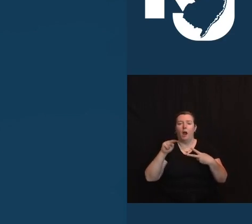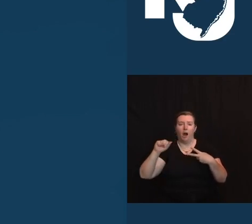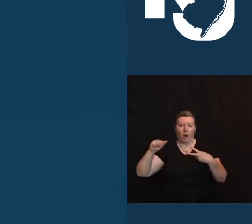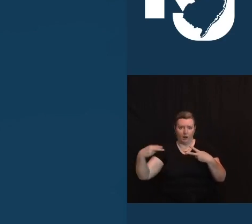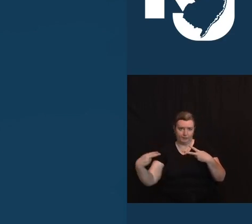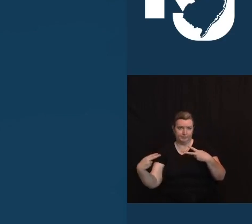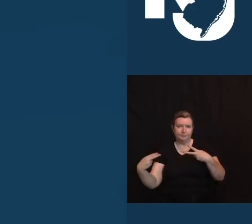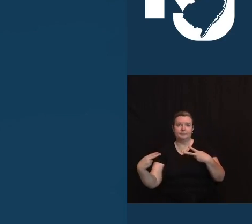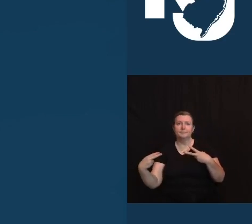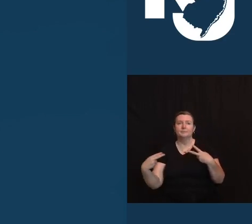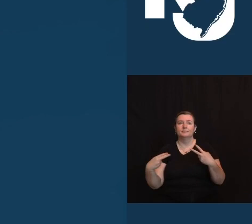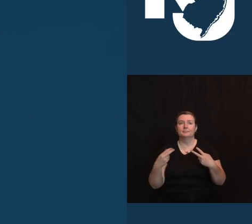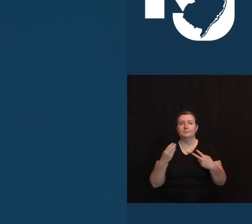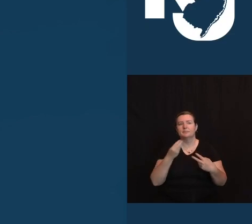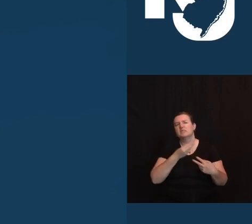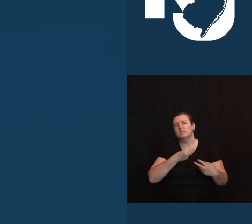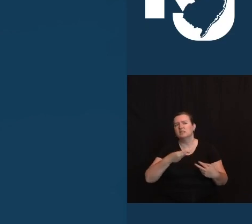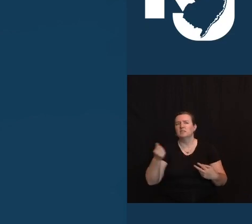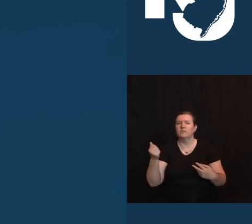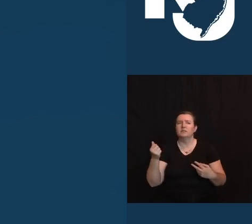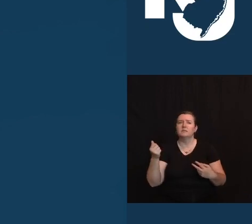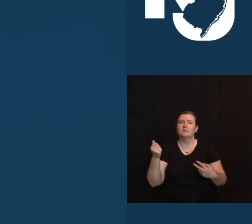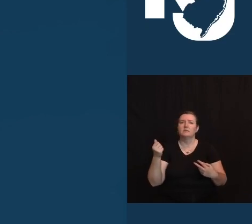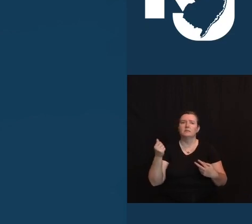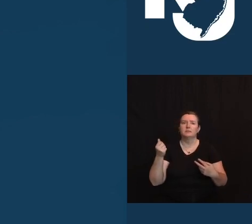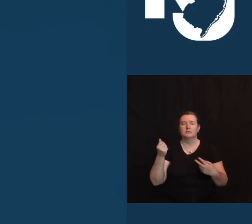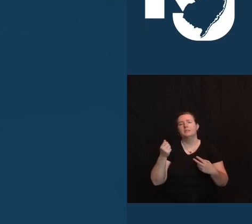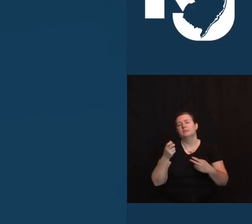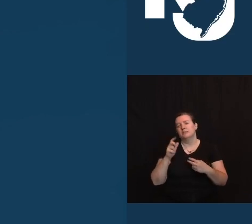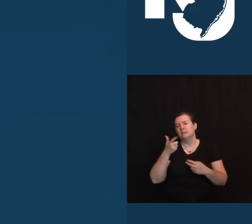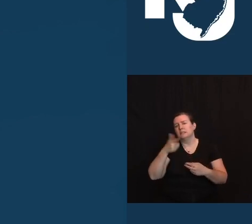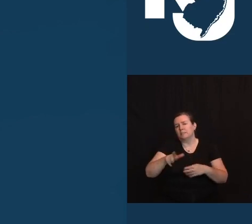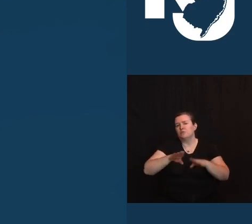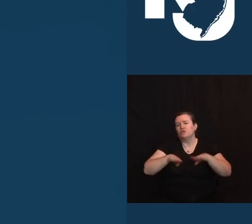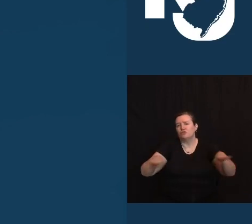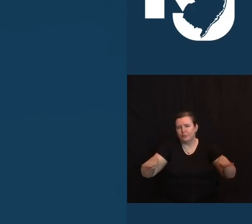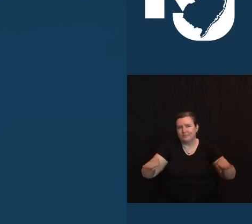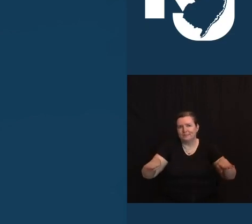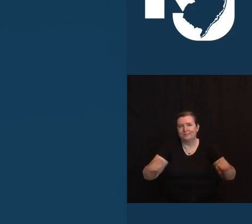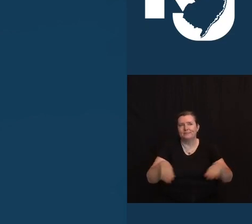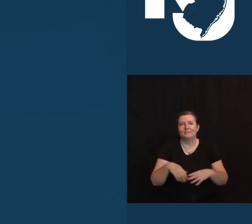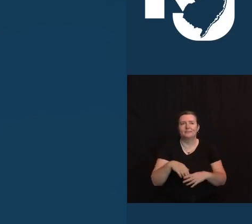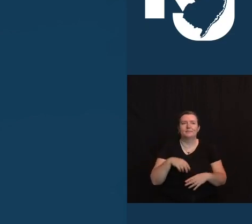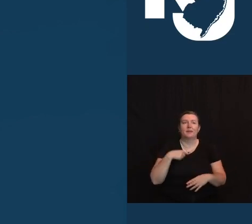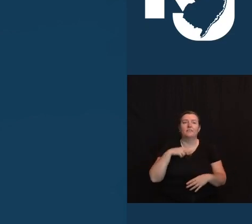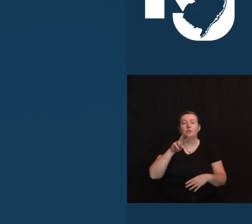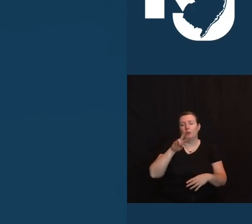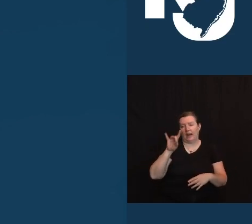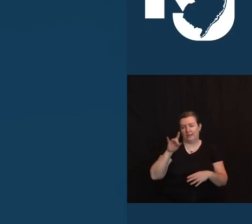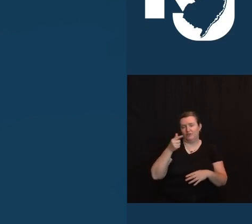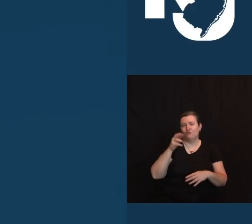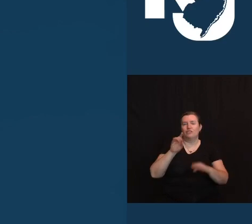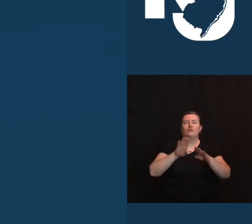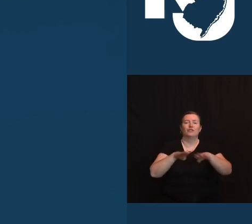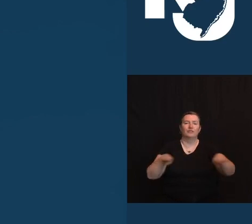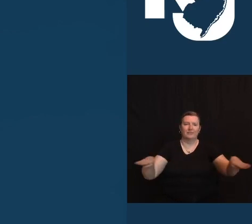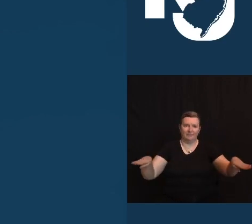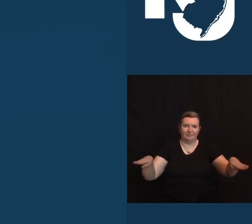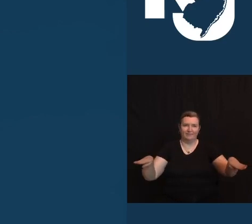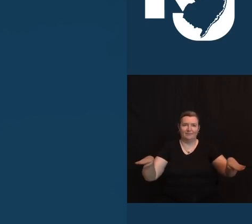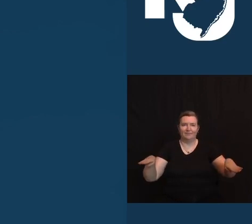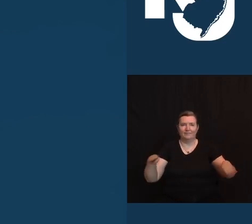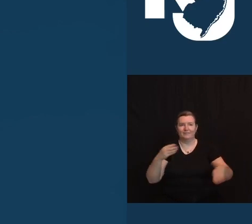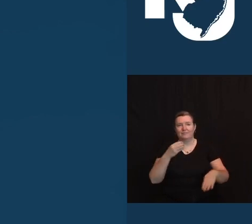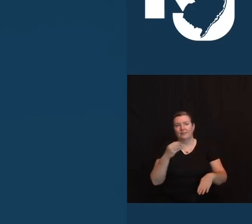stepson, Yoni. Deborah also leaves 28 grandchildren, 2 great-grandchildren, her brothers, and many nieces